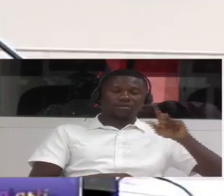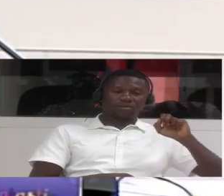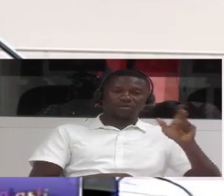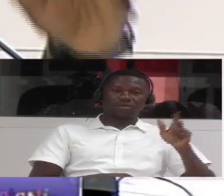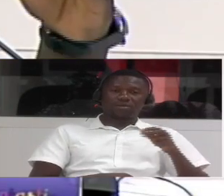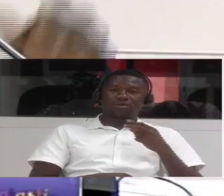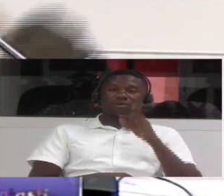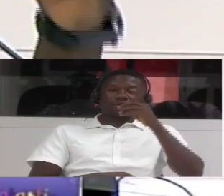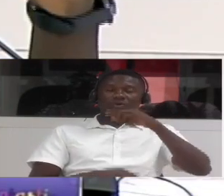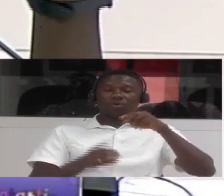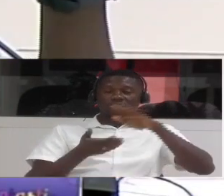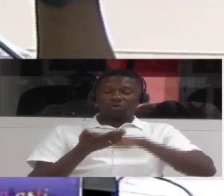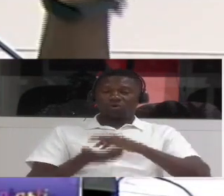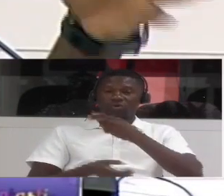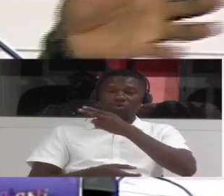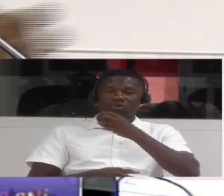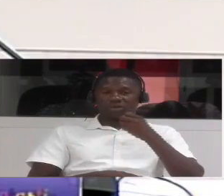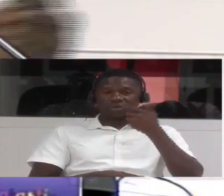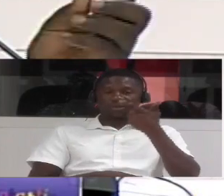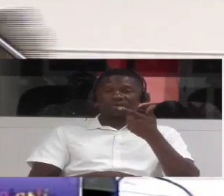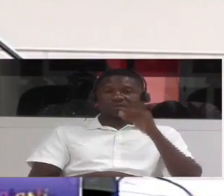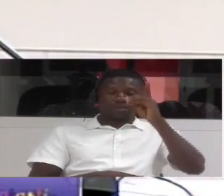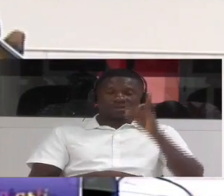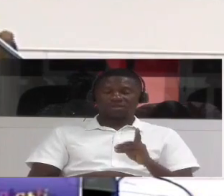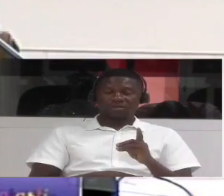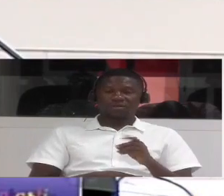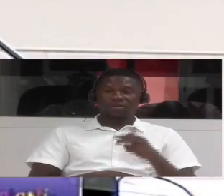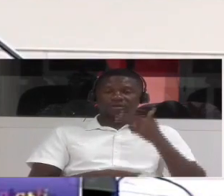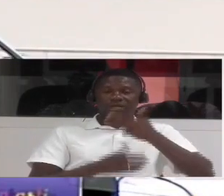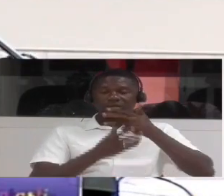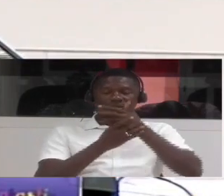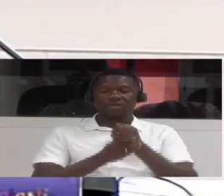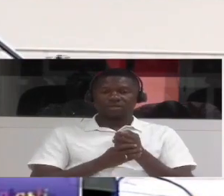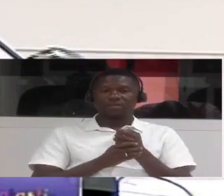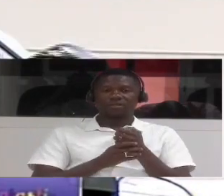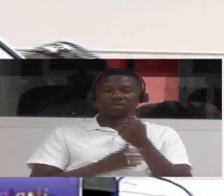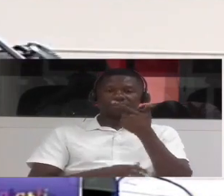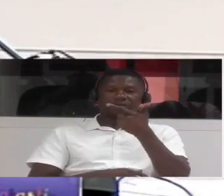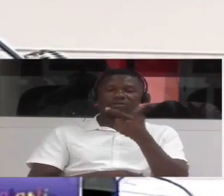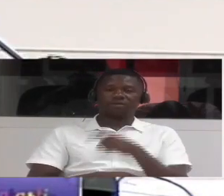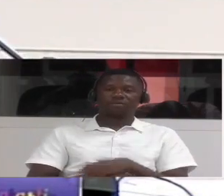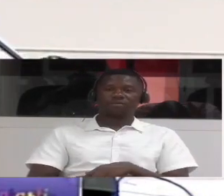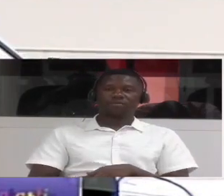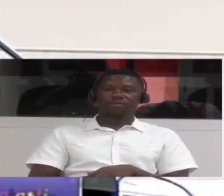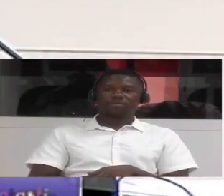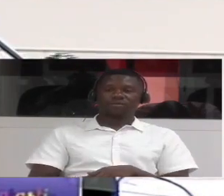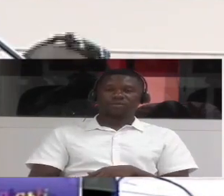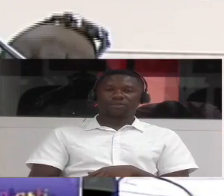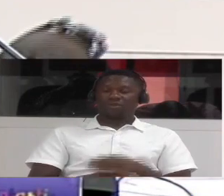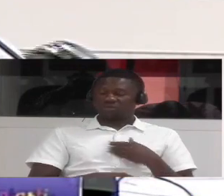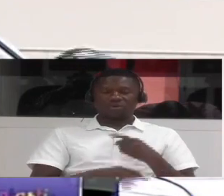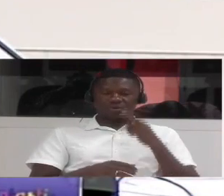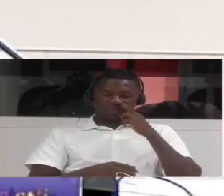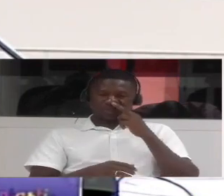must say I'm sorry, because what we tried to do was to put this in a chronological order. Yeah, but we couldn't. We ended up having some of these things quite late,